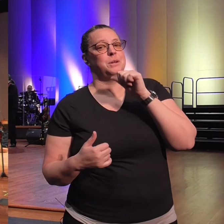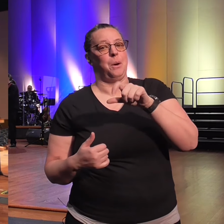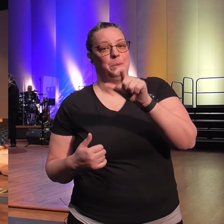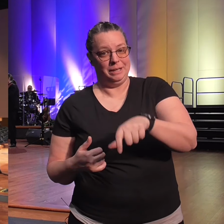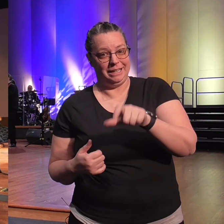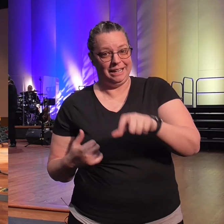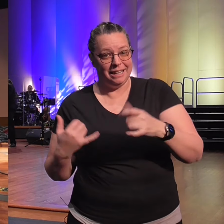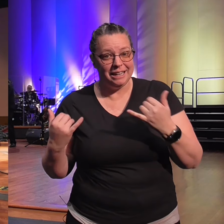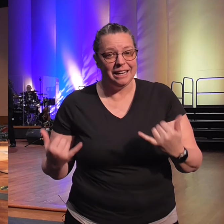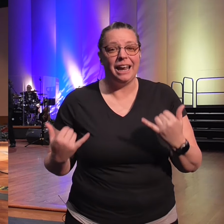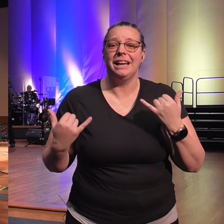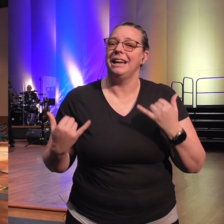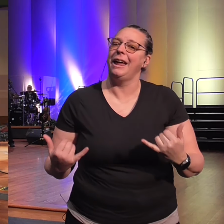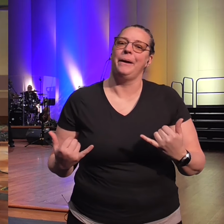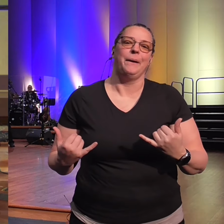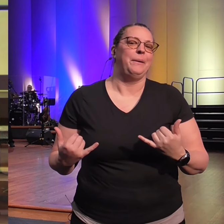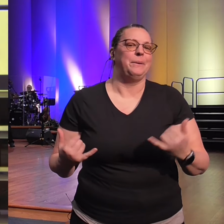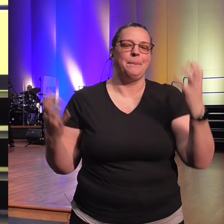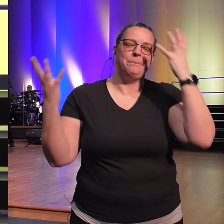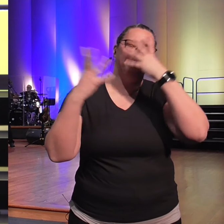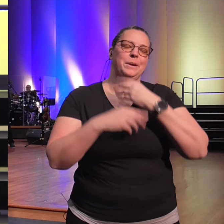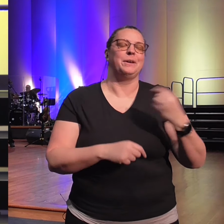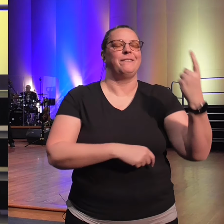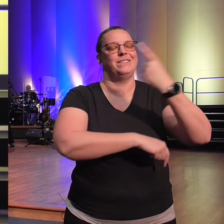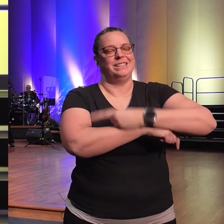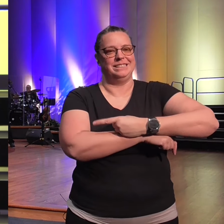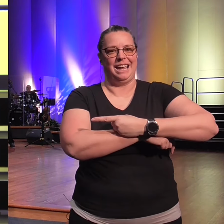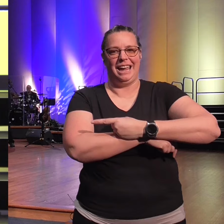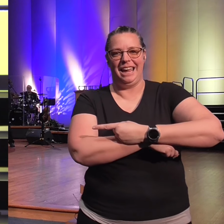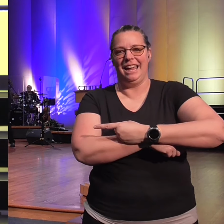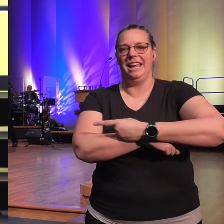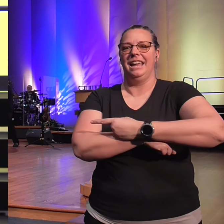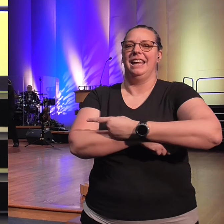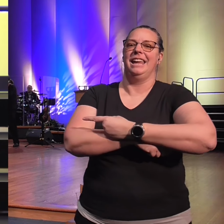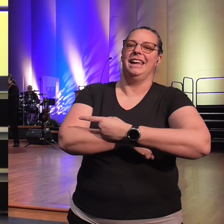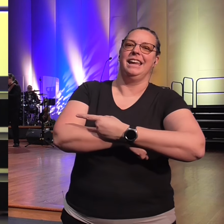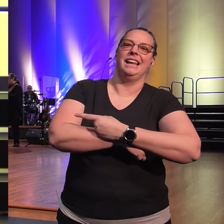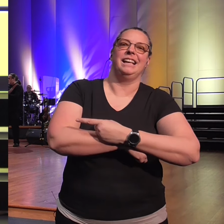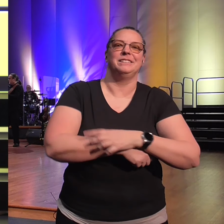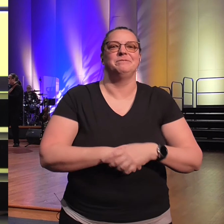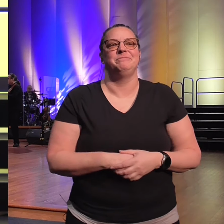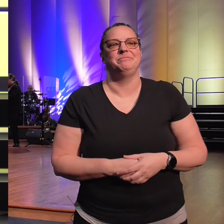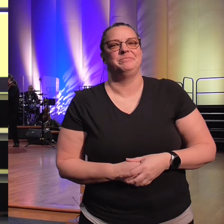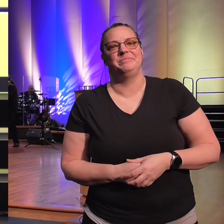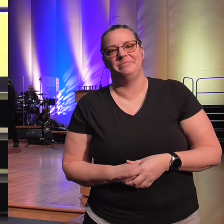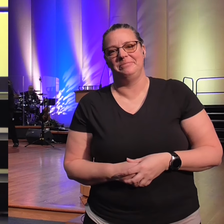it now. No, it's a beautiful day.